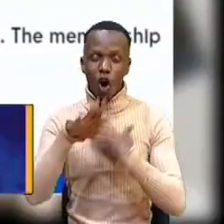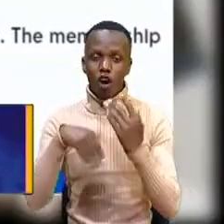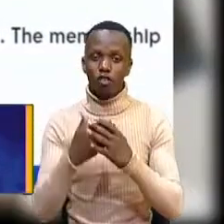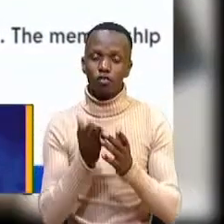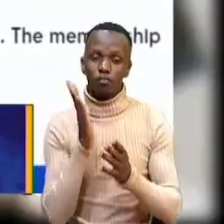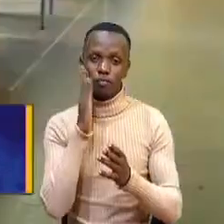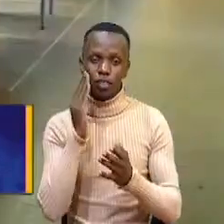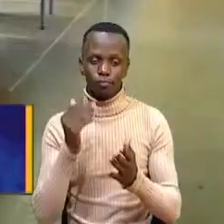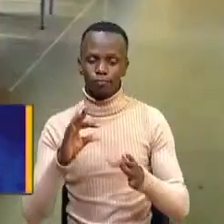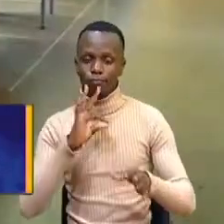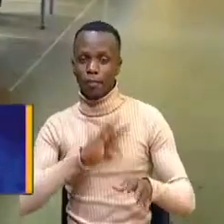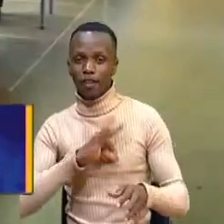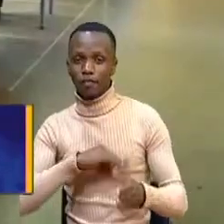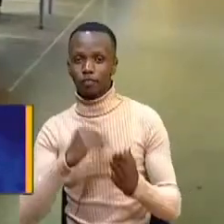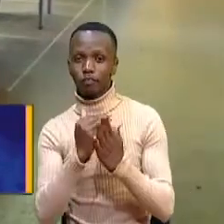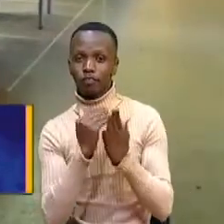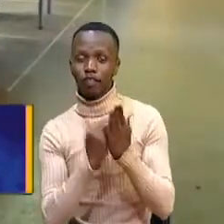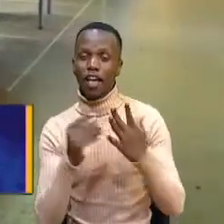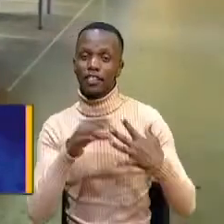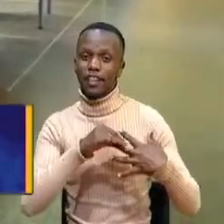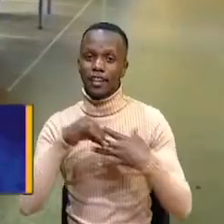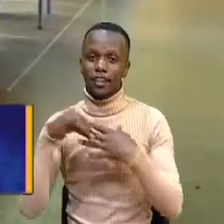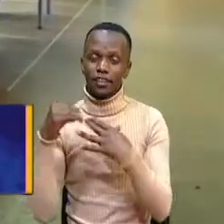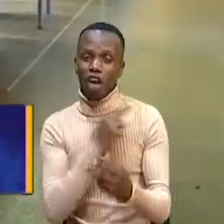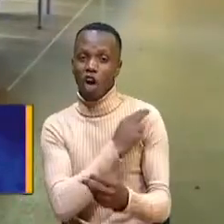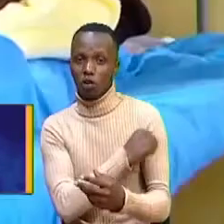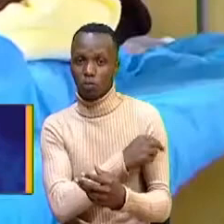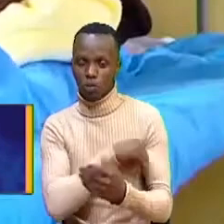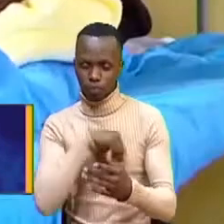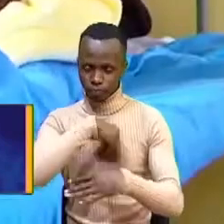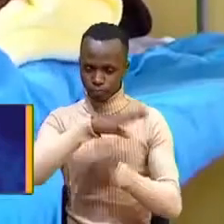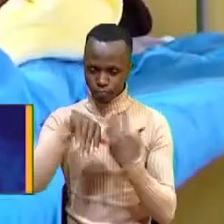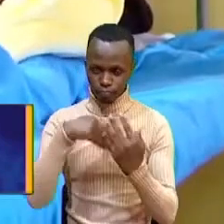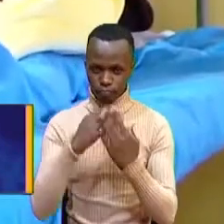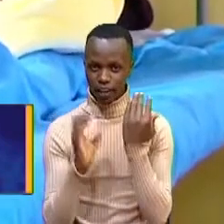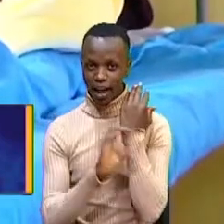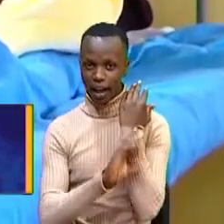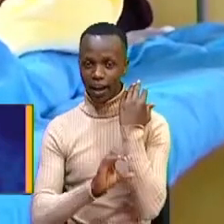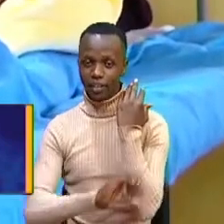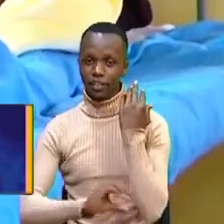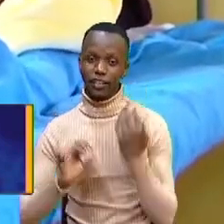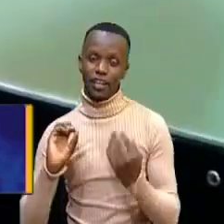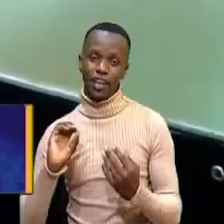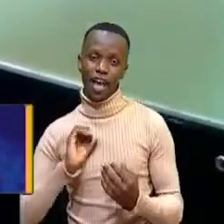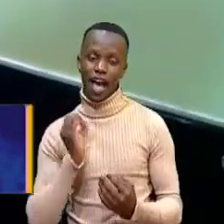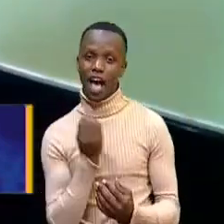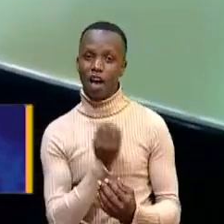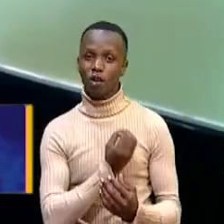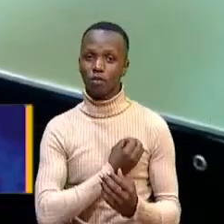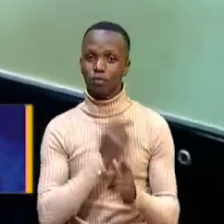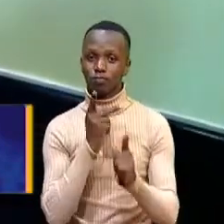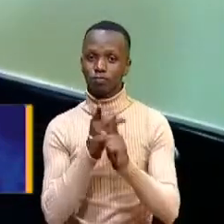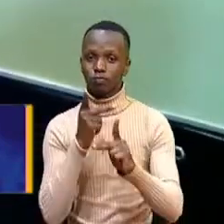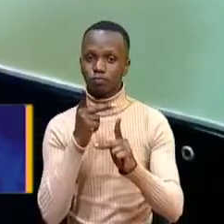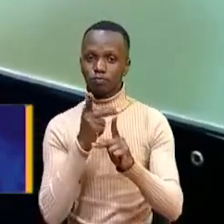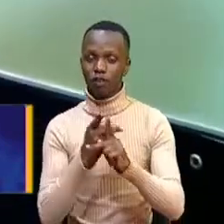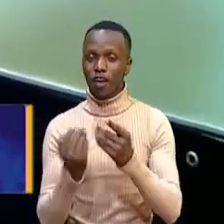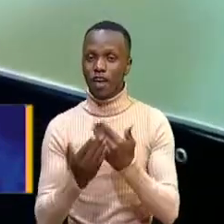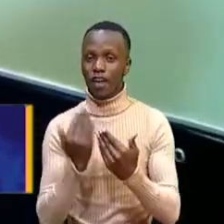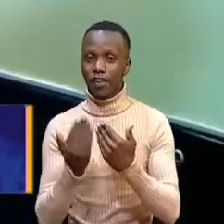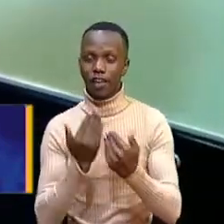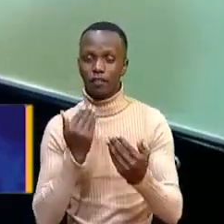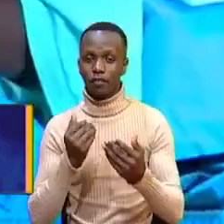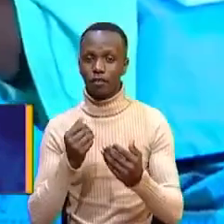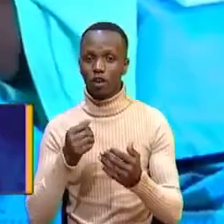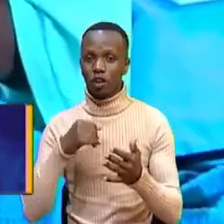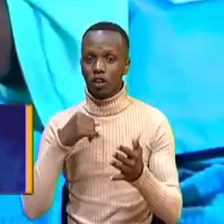from the program in all selected hospitals across the country. The Linda Mama is a free healthcare insurance plan exclusively for